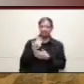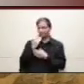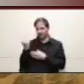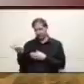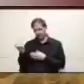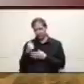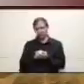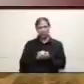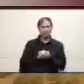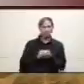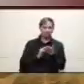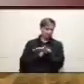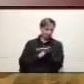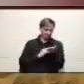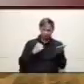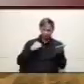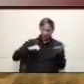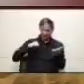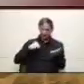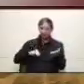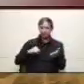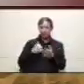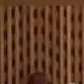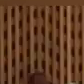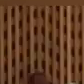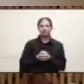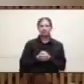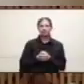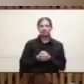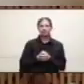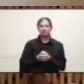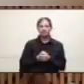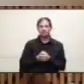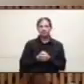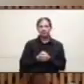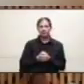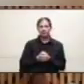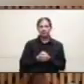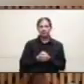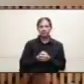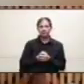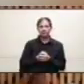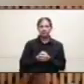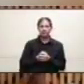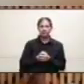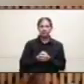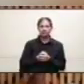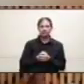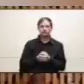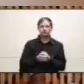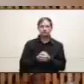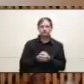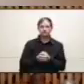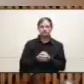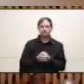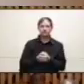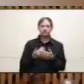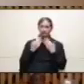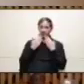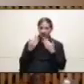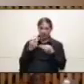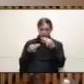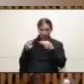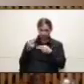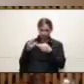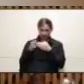you. Municipality, the Executive Mayor and the team. Thank you very much, Member